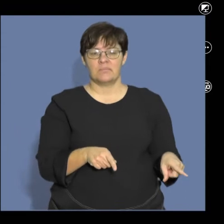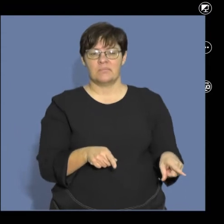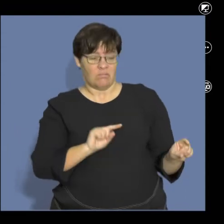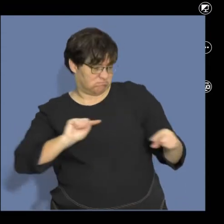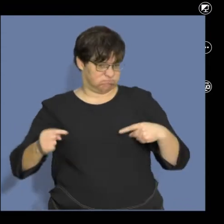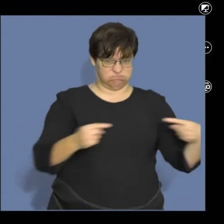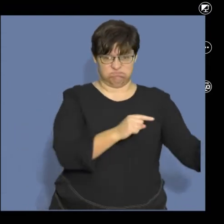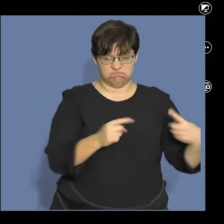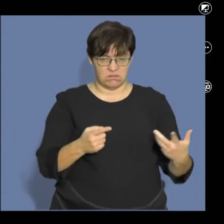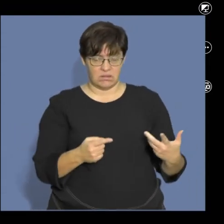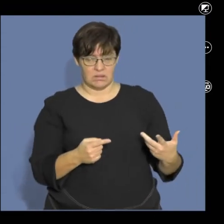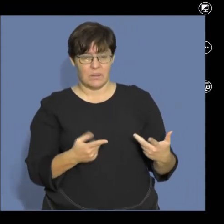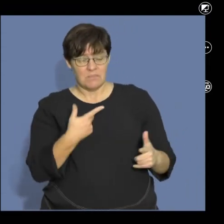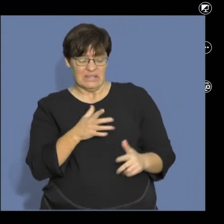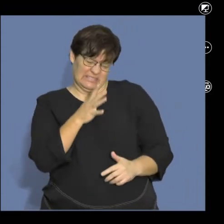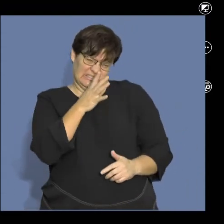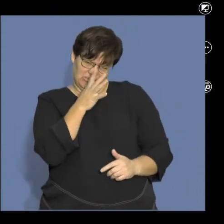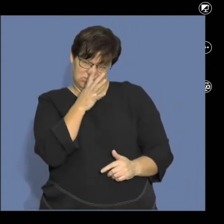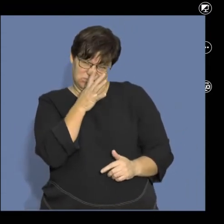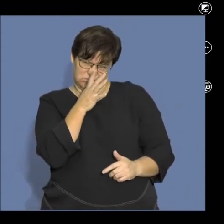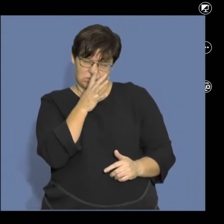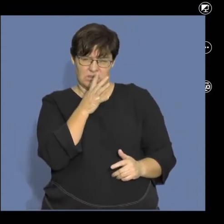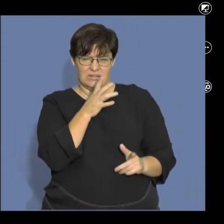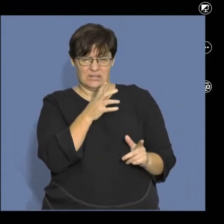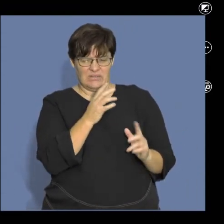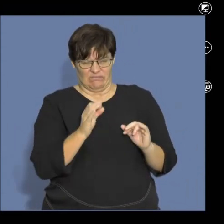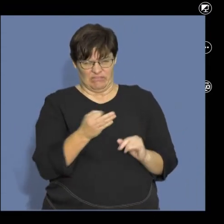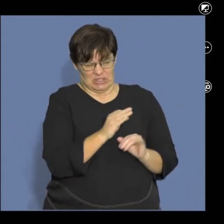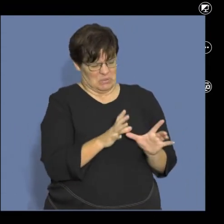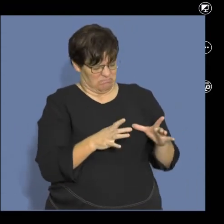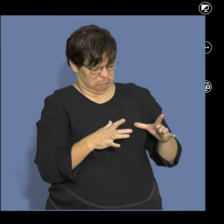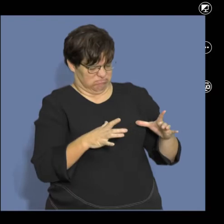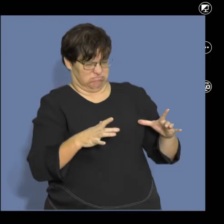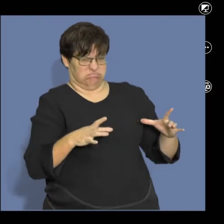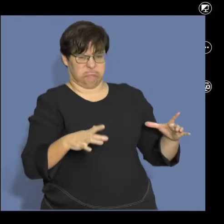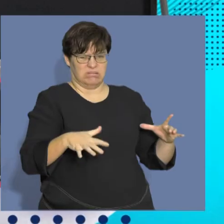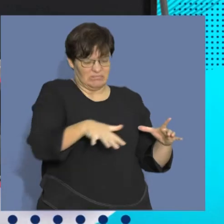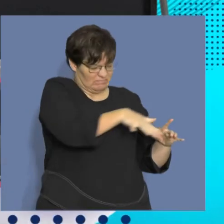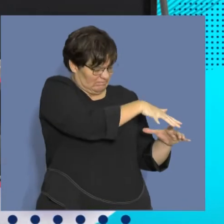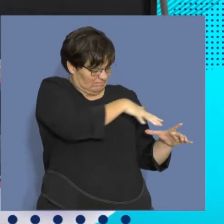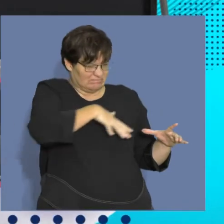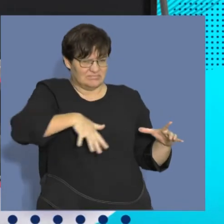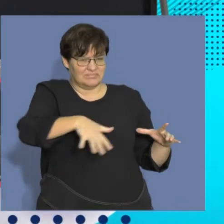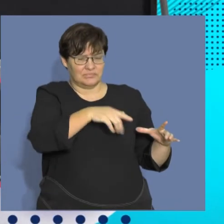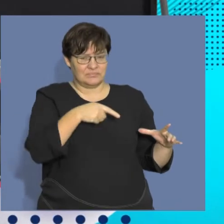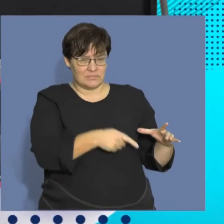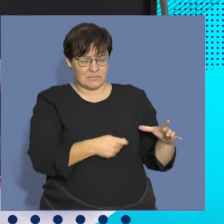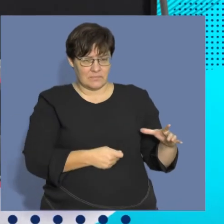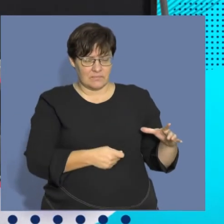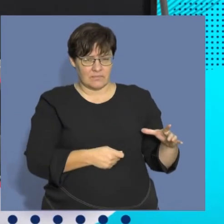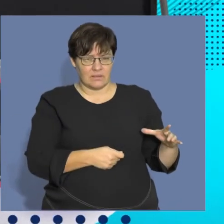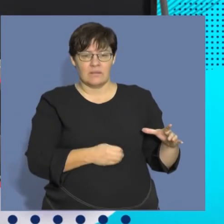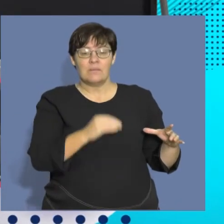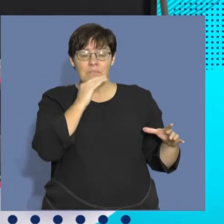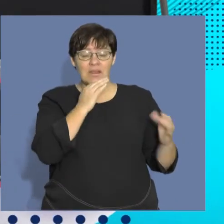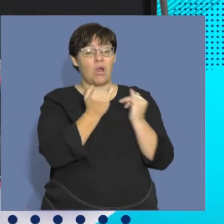a very dense population, lots of individuals in this particular area, it